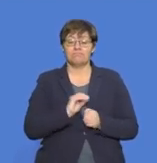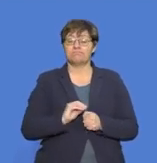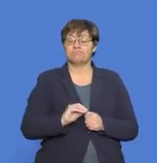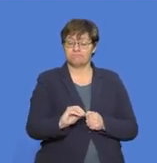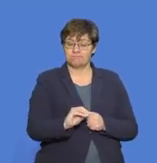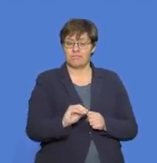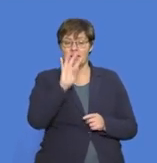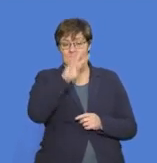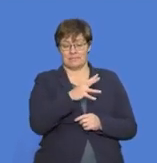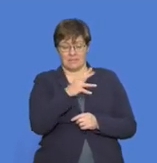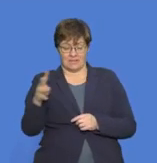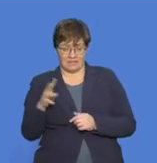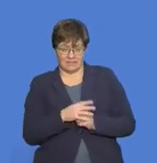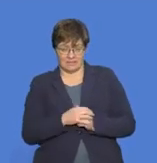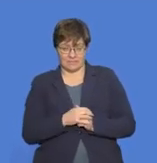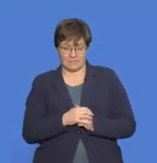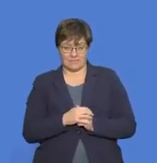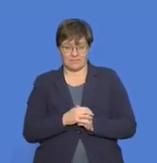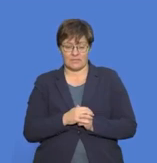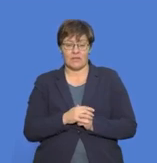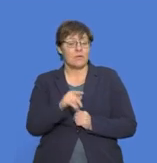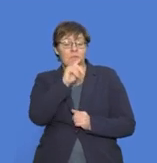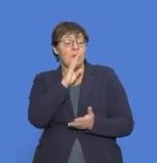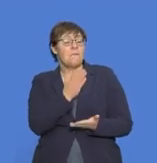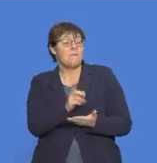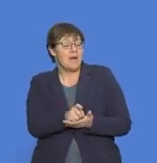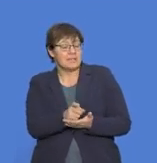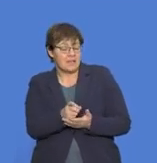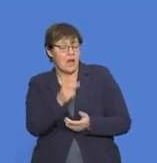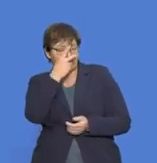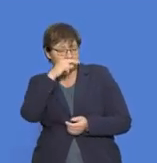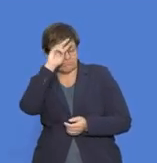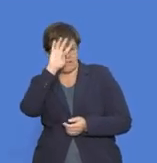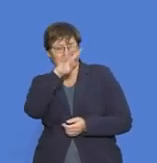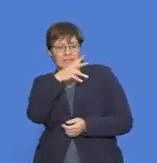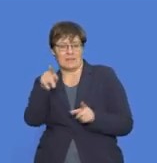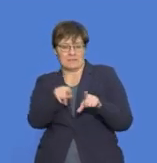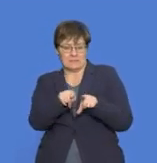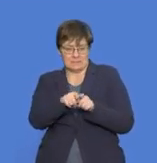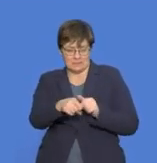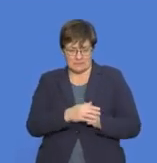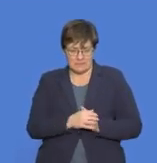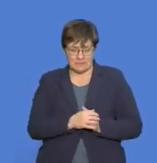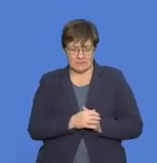in a table. And you have to be able to interpret tables like this.